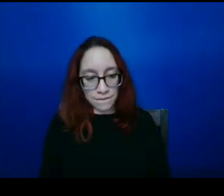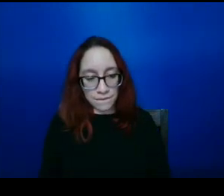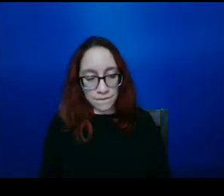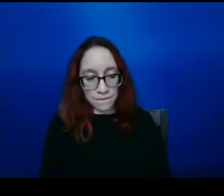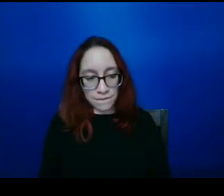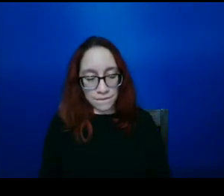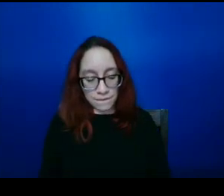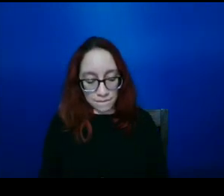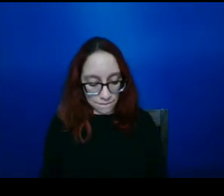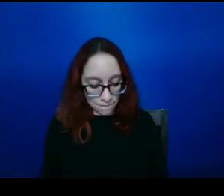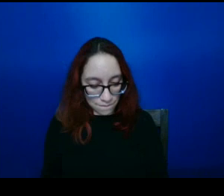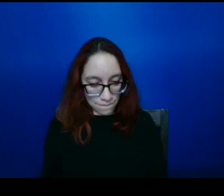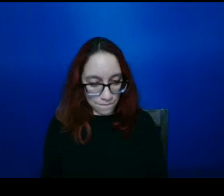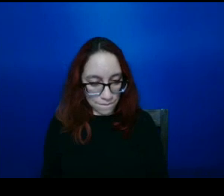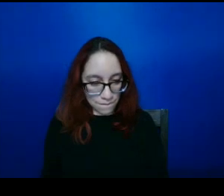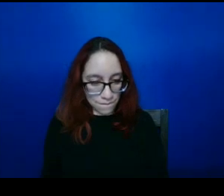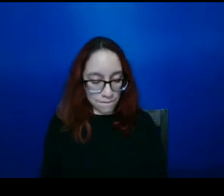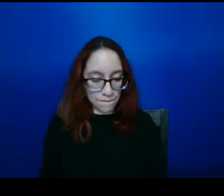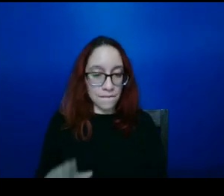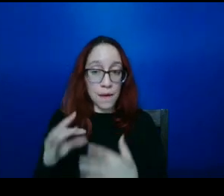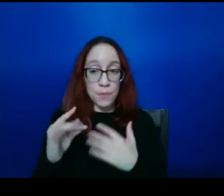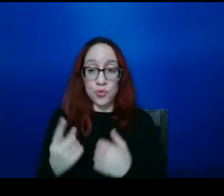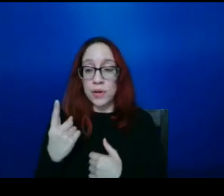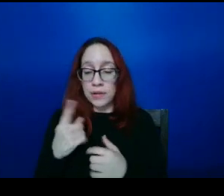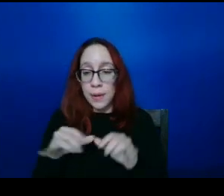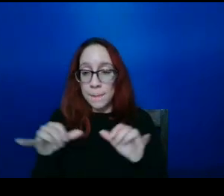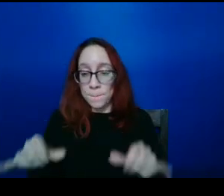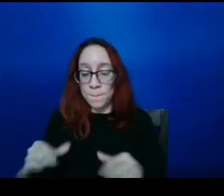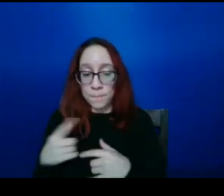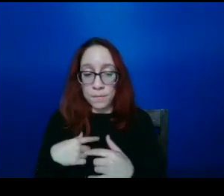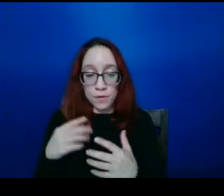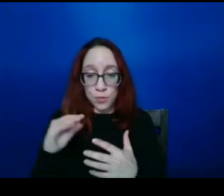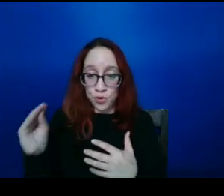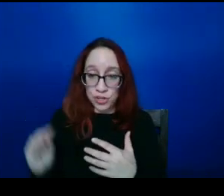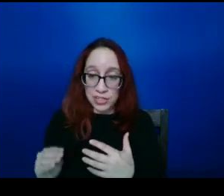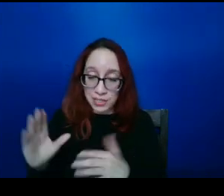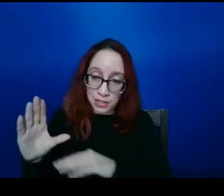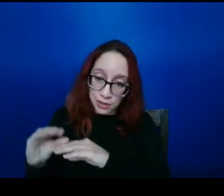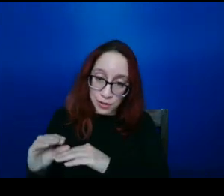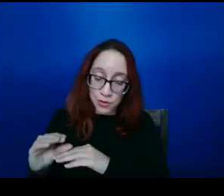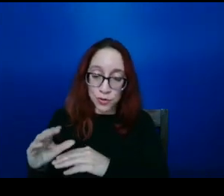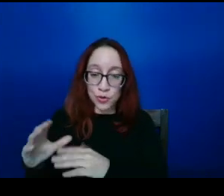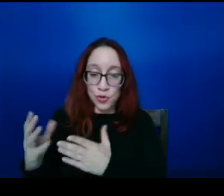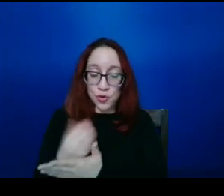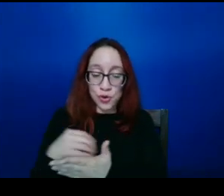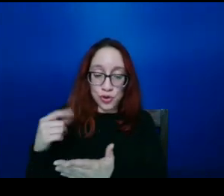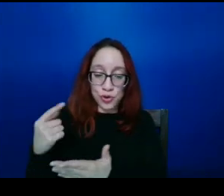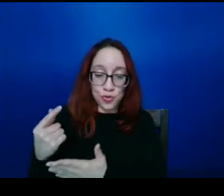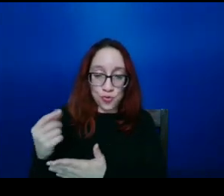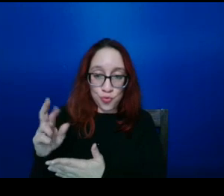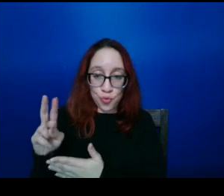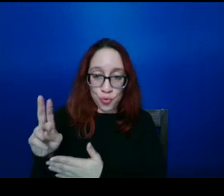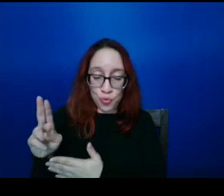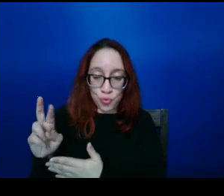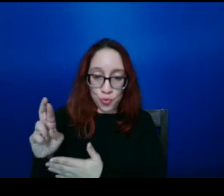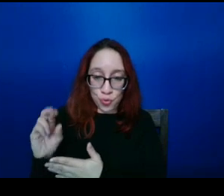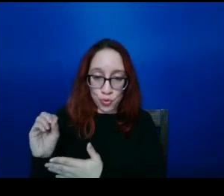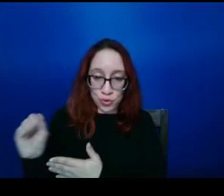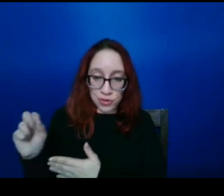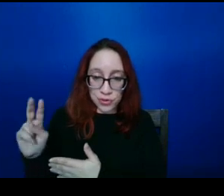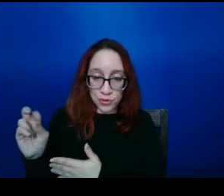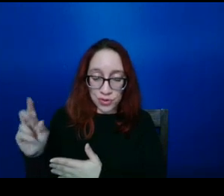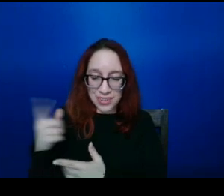So option one is basing the tiered system off a percentage decrease in gross revenue year over year. So comparing any year, whether